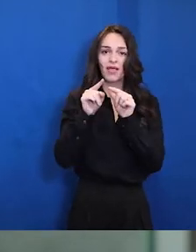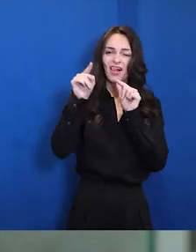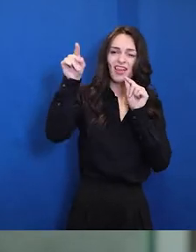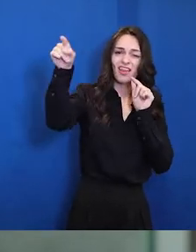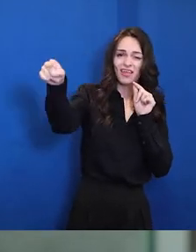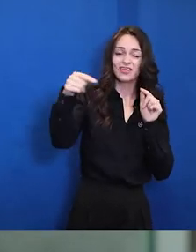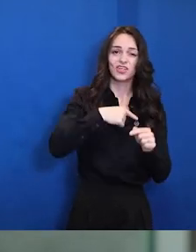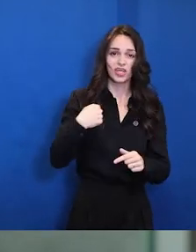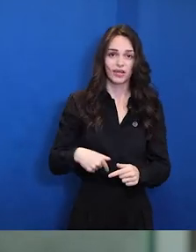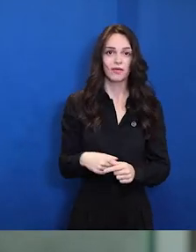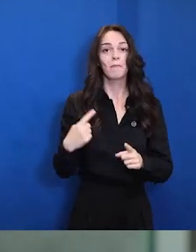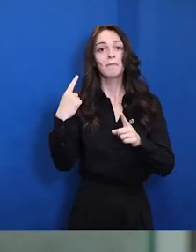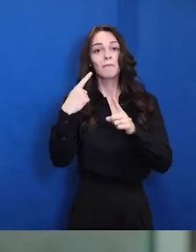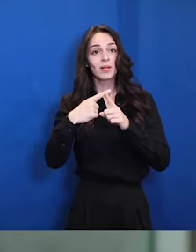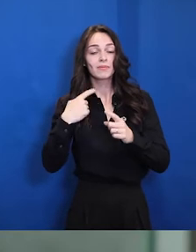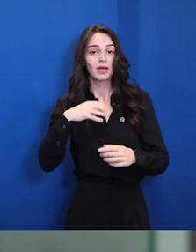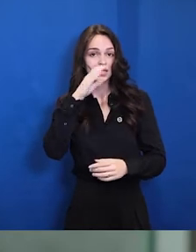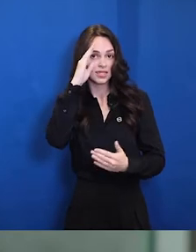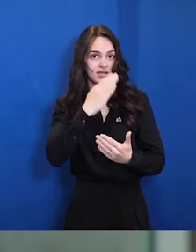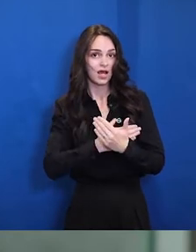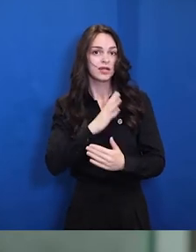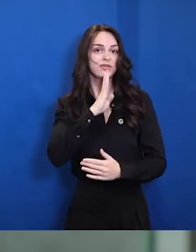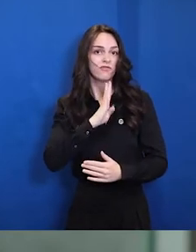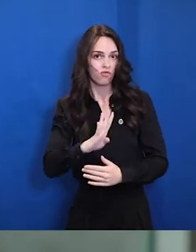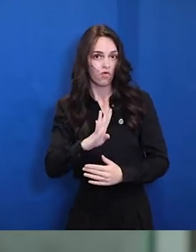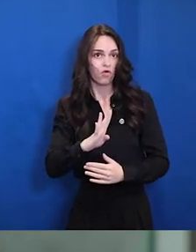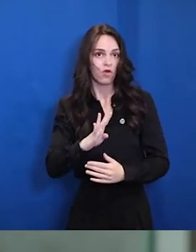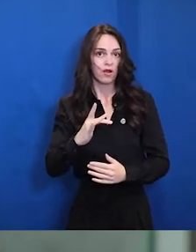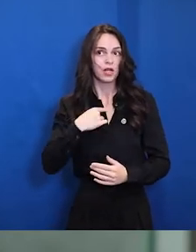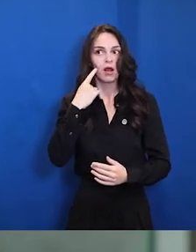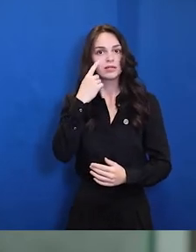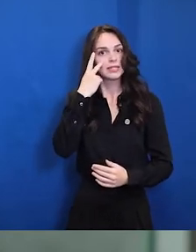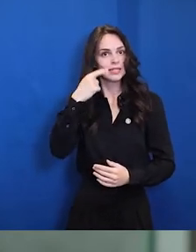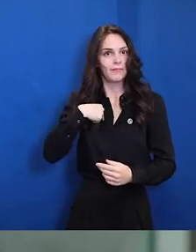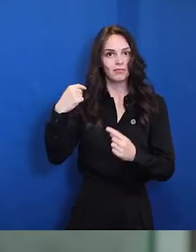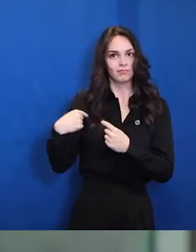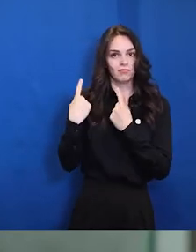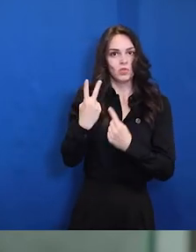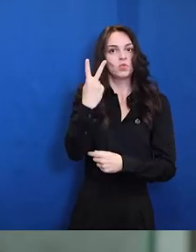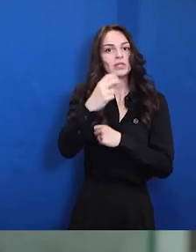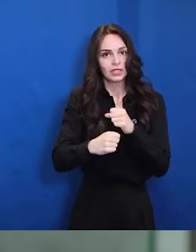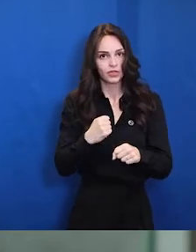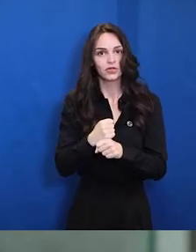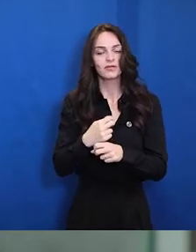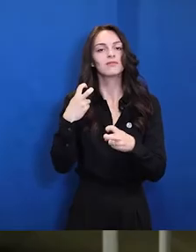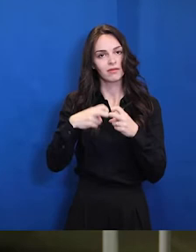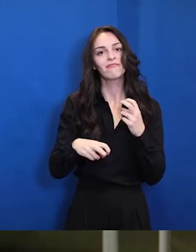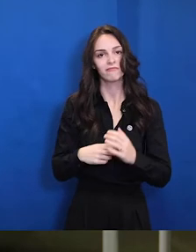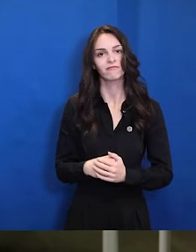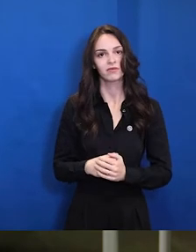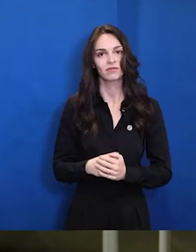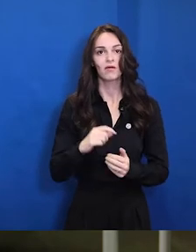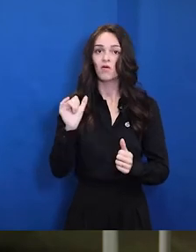the fact that my four-year-old son would have to be without his father for 2 years made this very difficult.